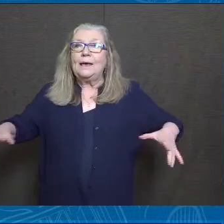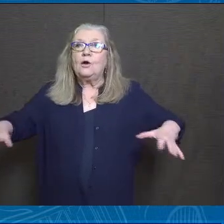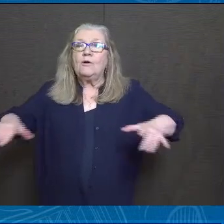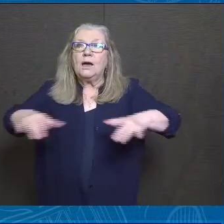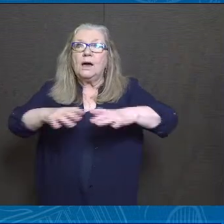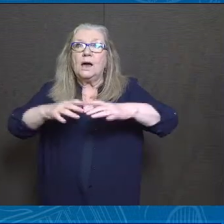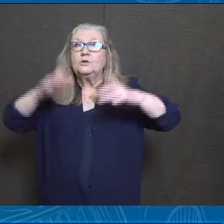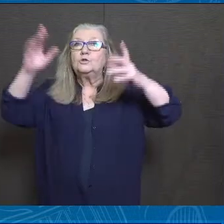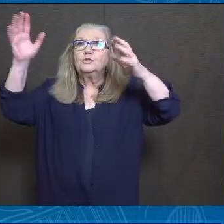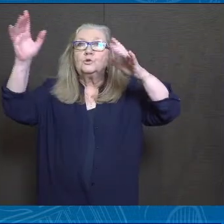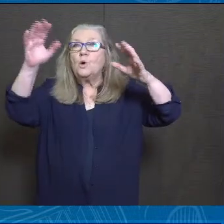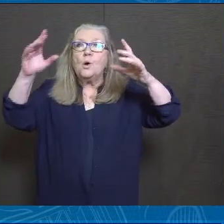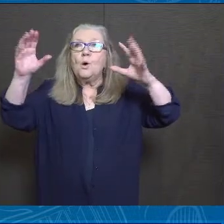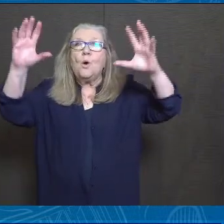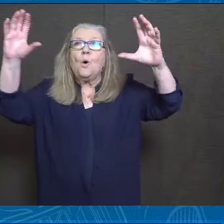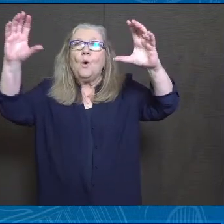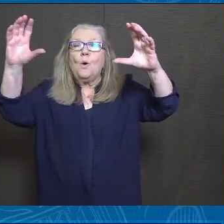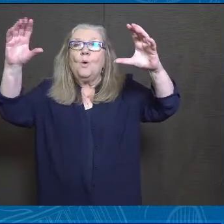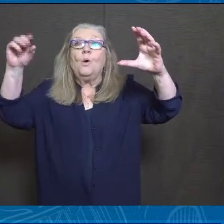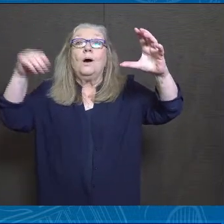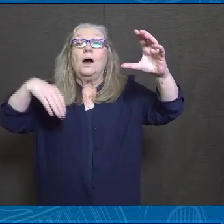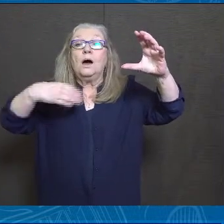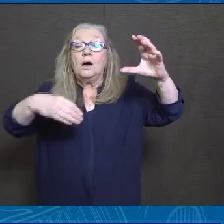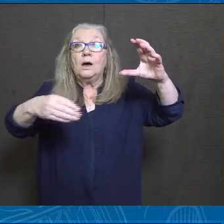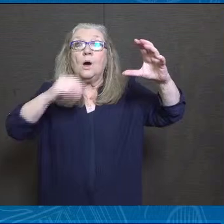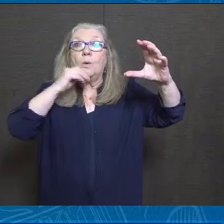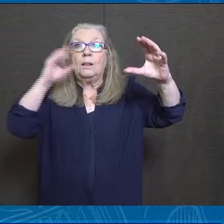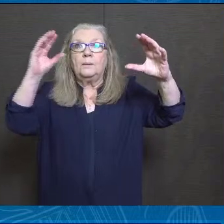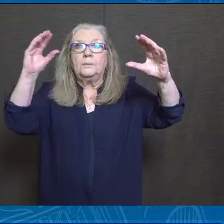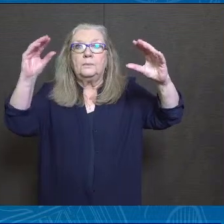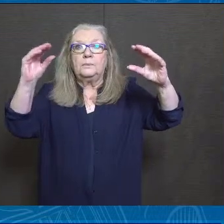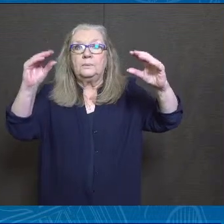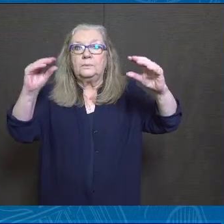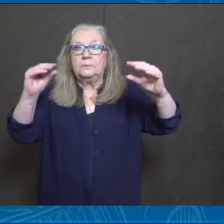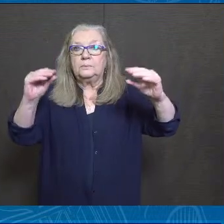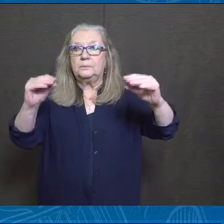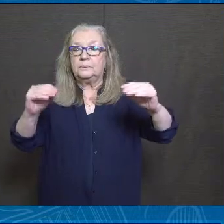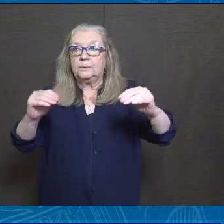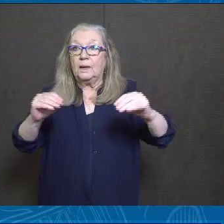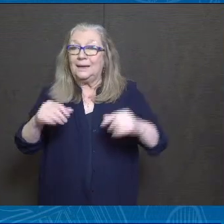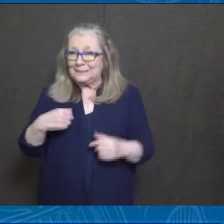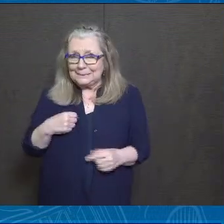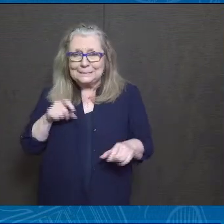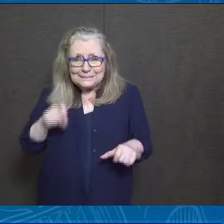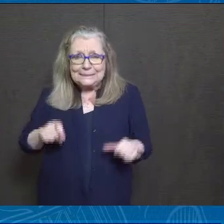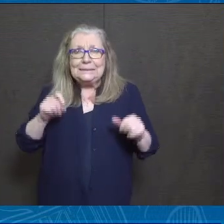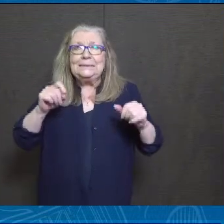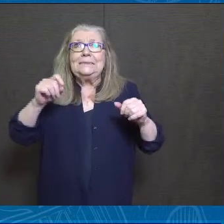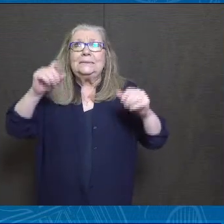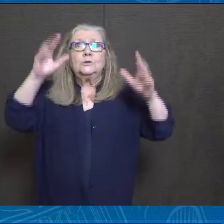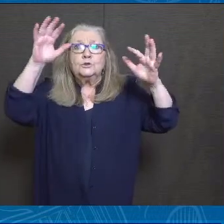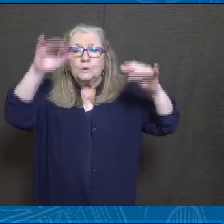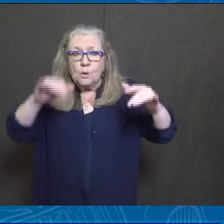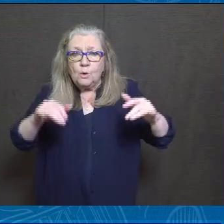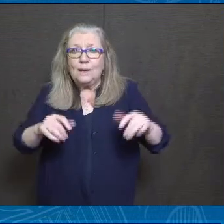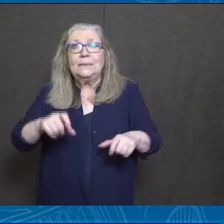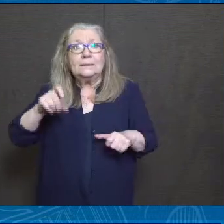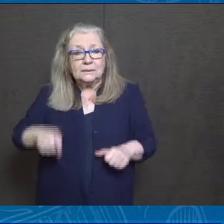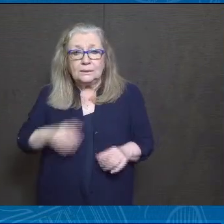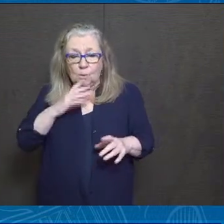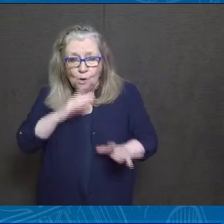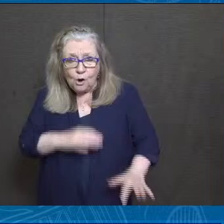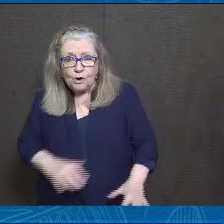snow volumes will decrease in the coming years. That means when we need snow and water, the water